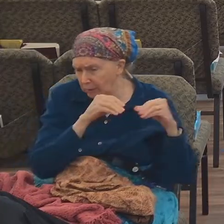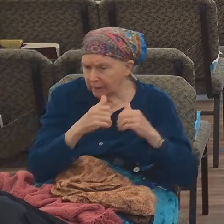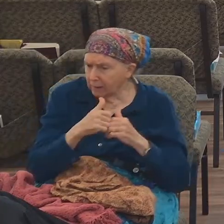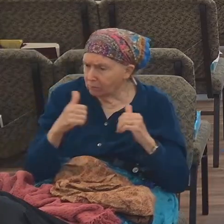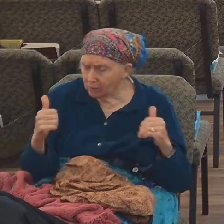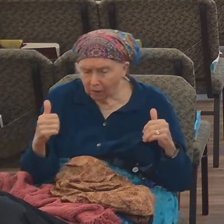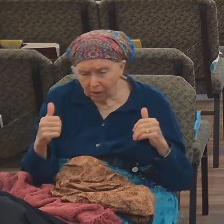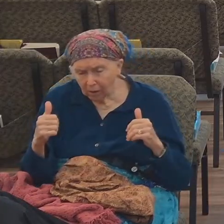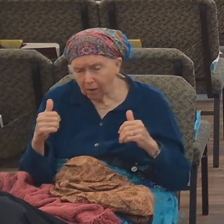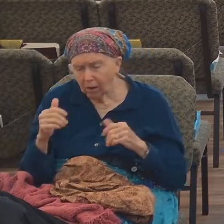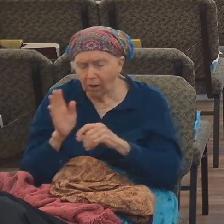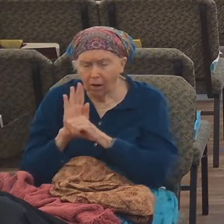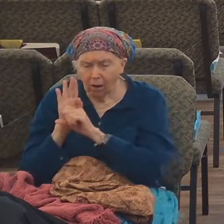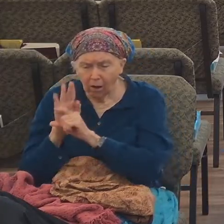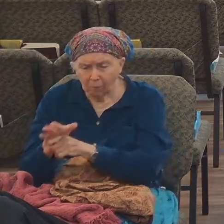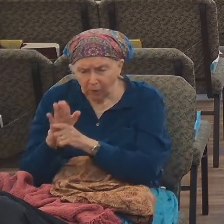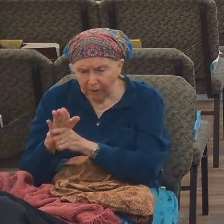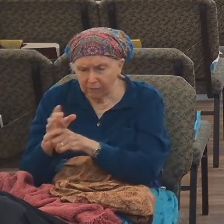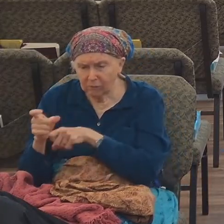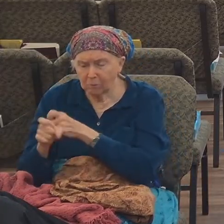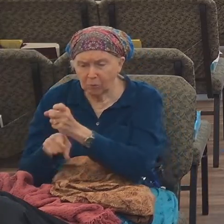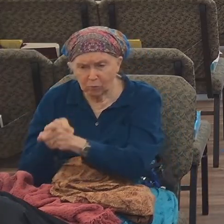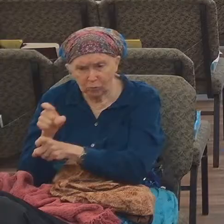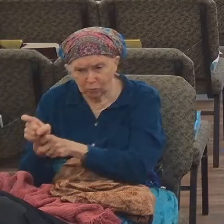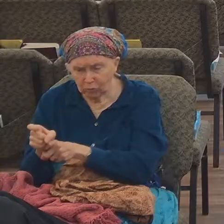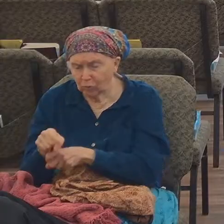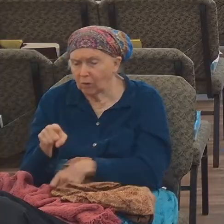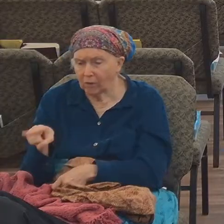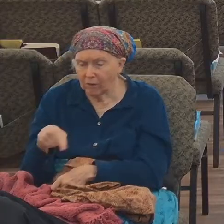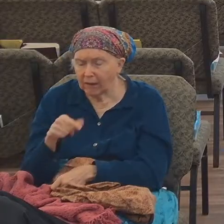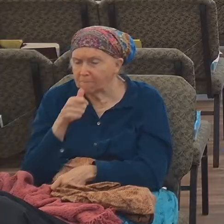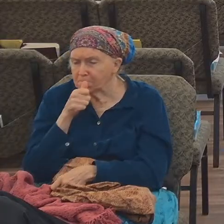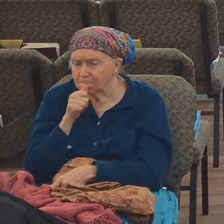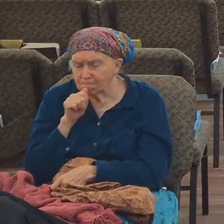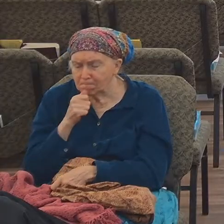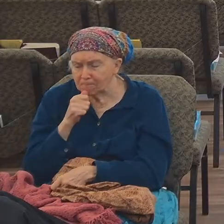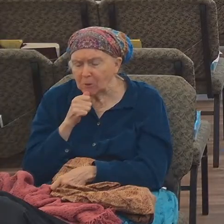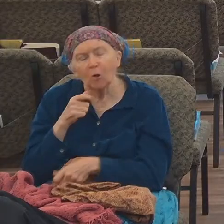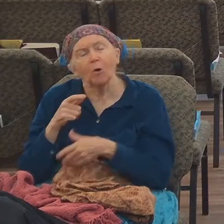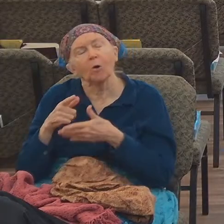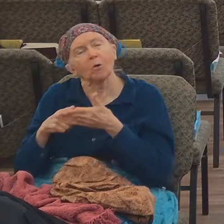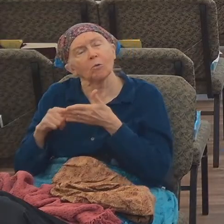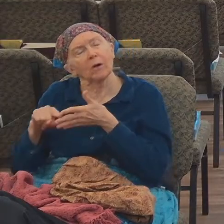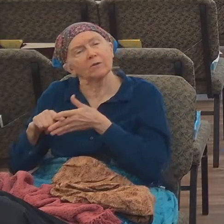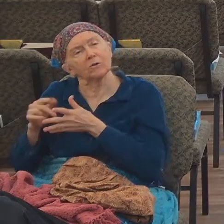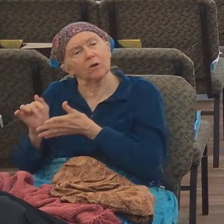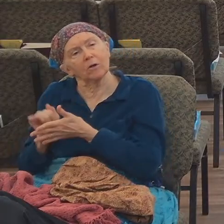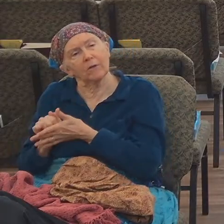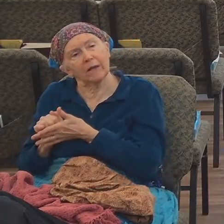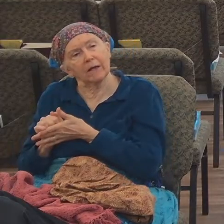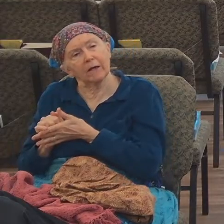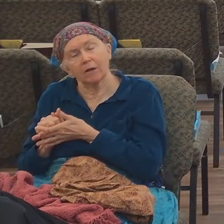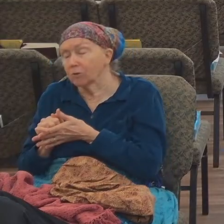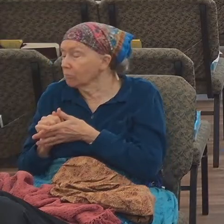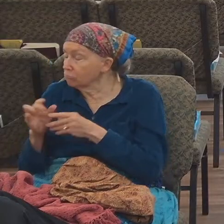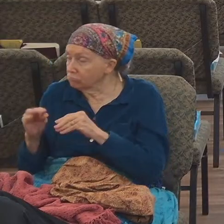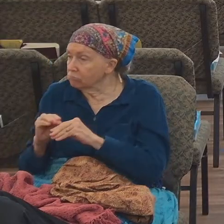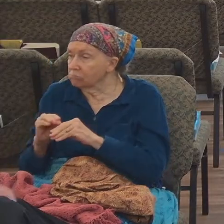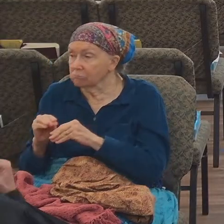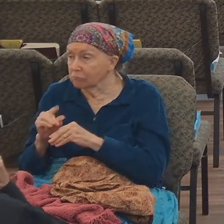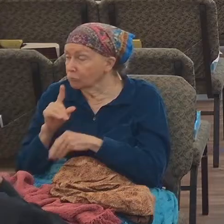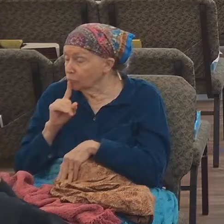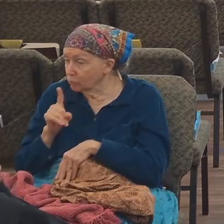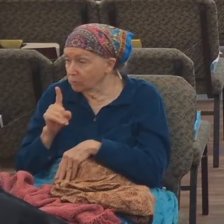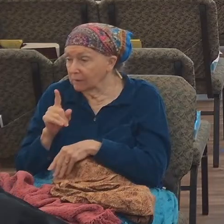the persecution that they are enduring, right? What started that? In a very literal way, what started that?